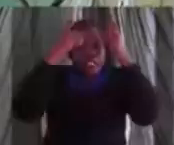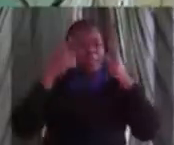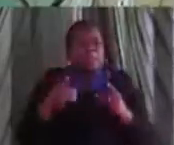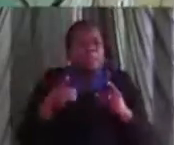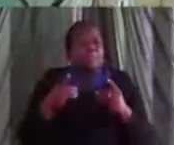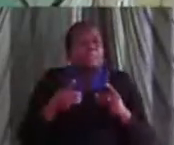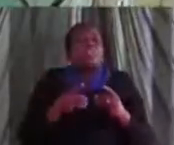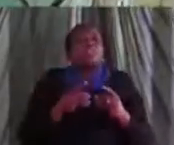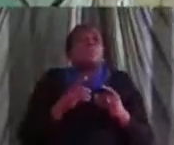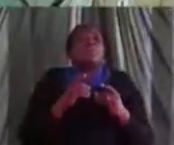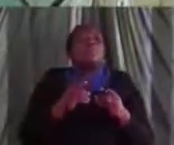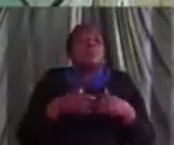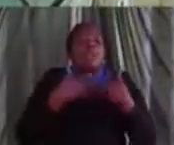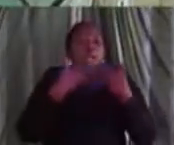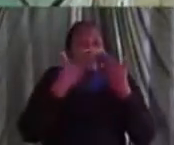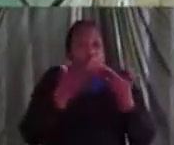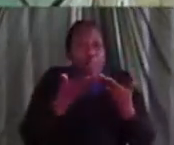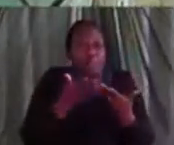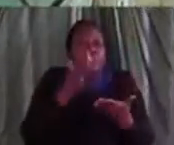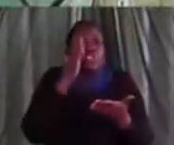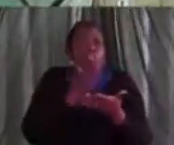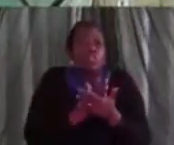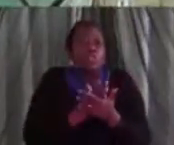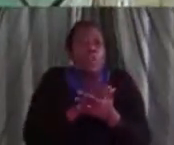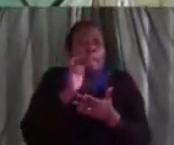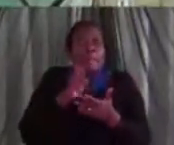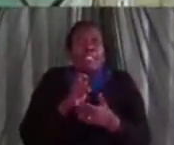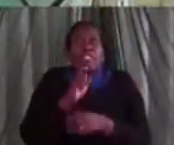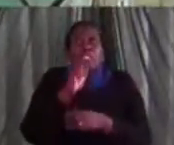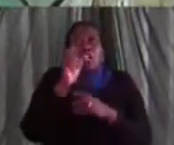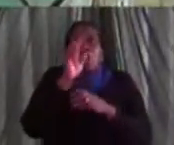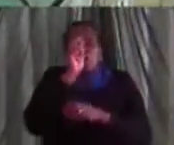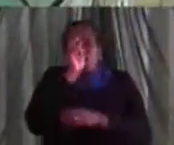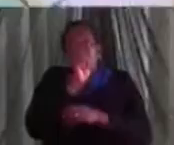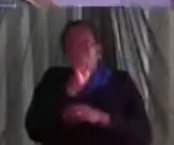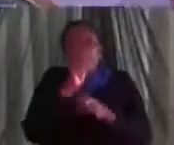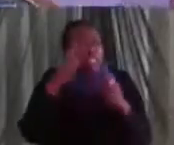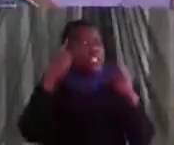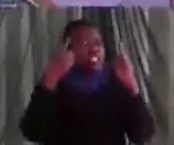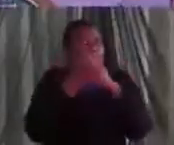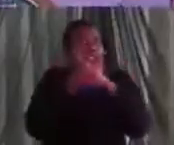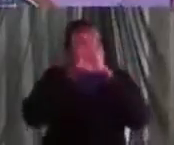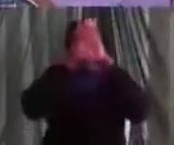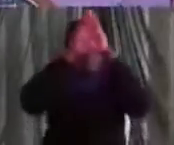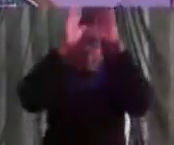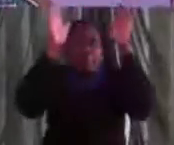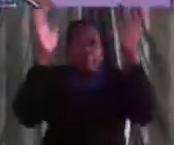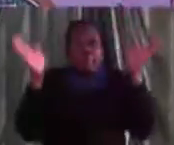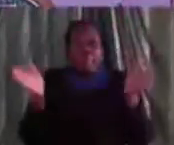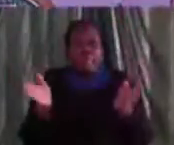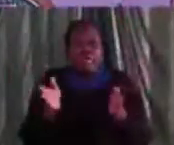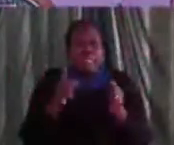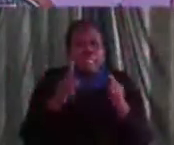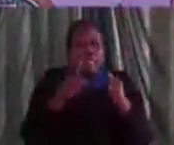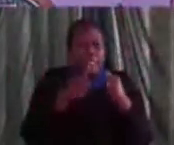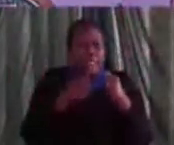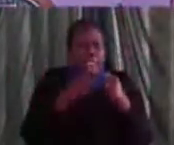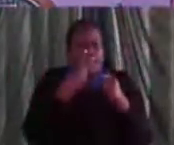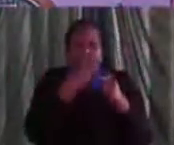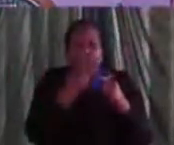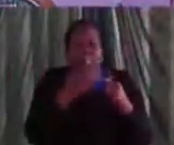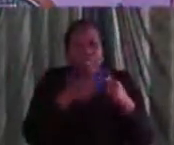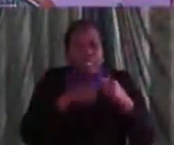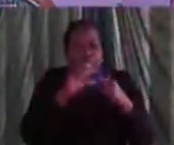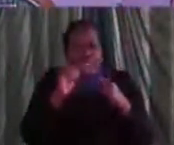are right. You must look at it 360 degrees. But as you look at it 360 degrees, when you're through the first round